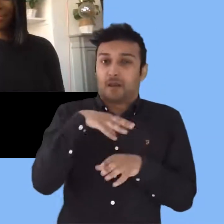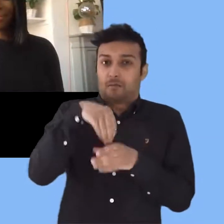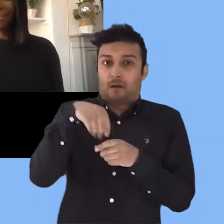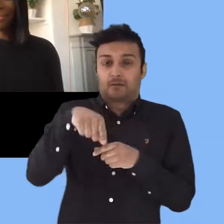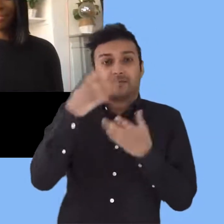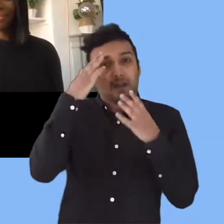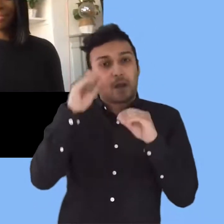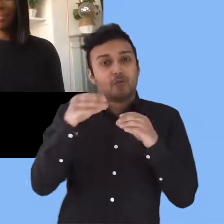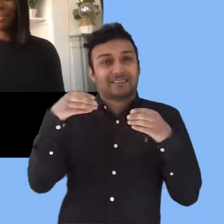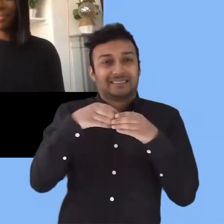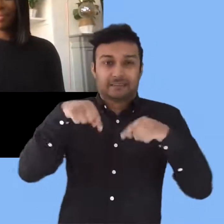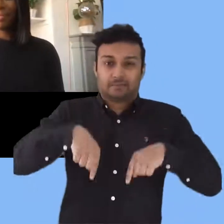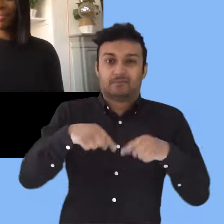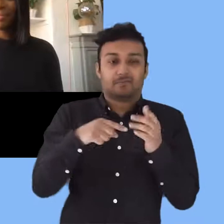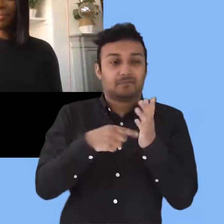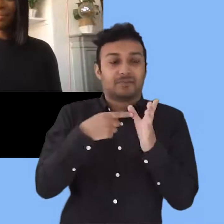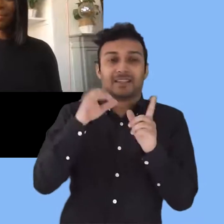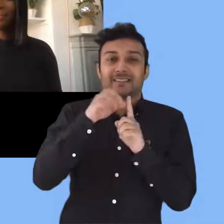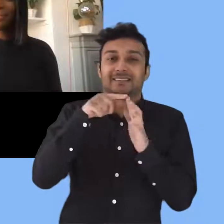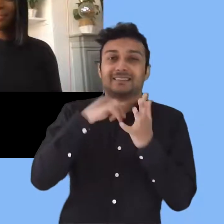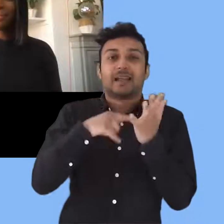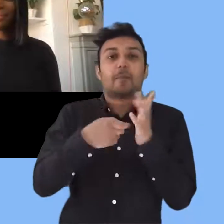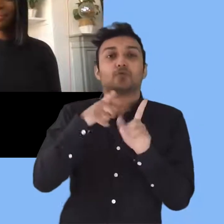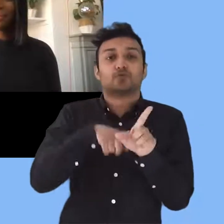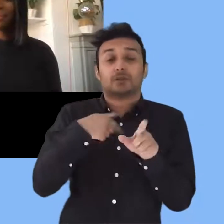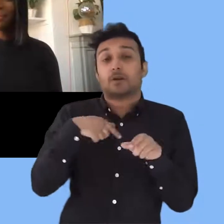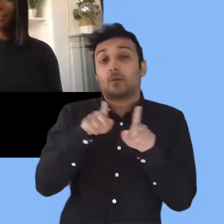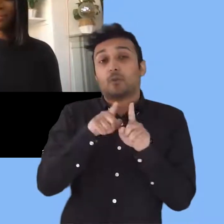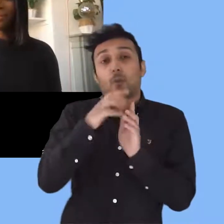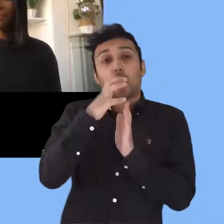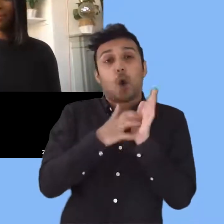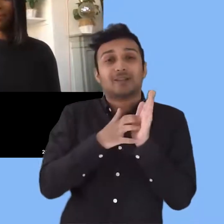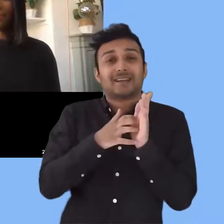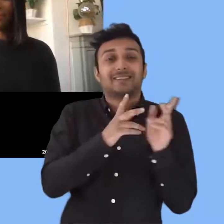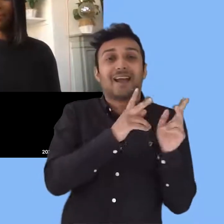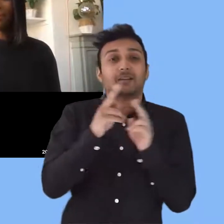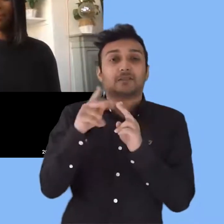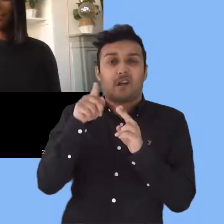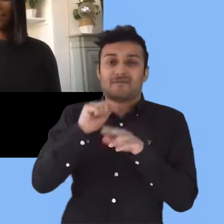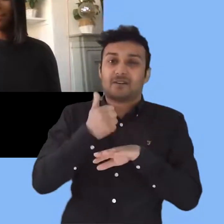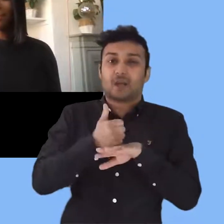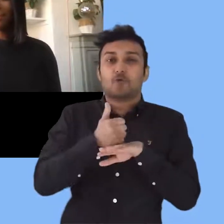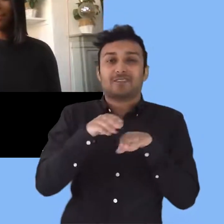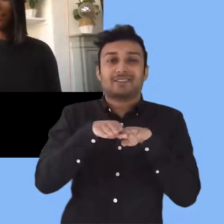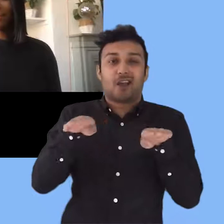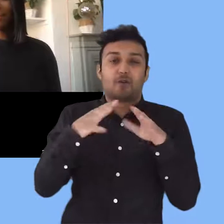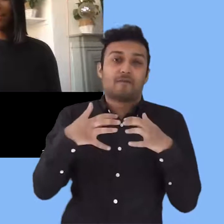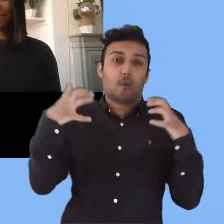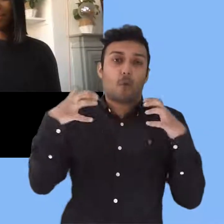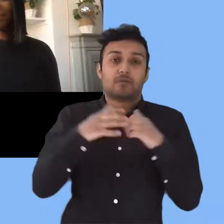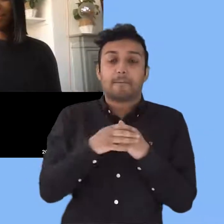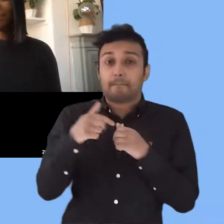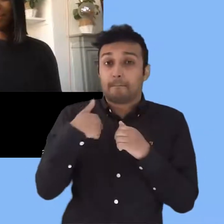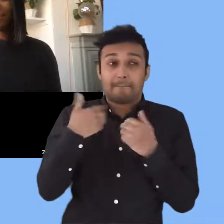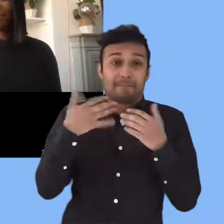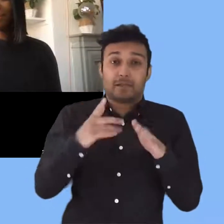at Tapestry, and I'm the content editor for the Foundation Stage Forum and Tapestry, and I've been a teacher in